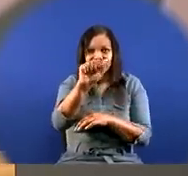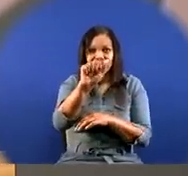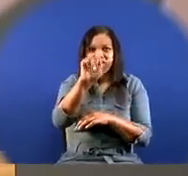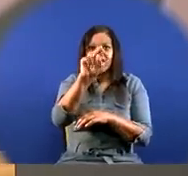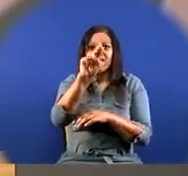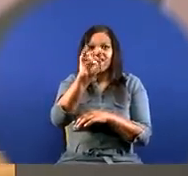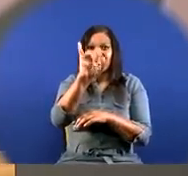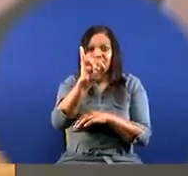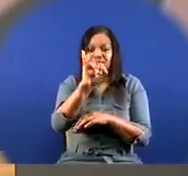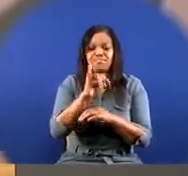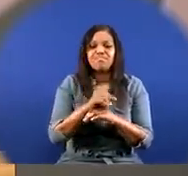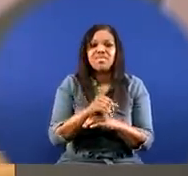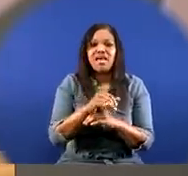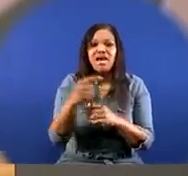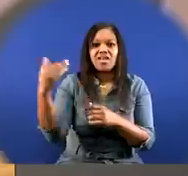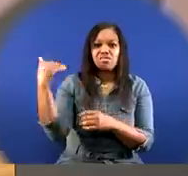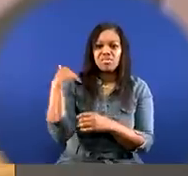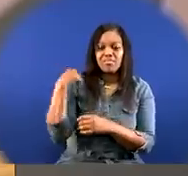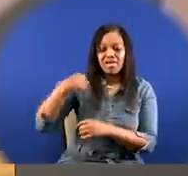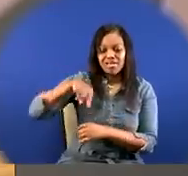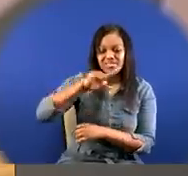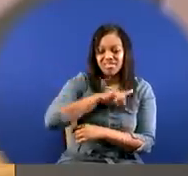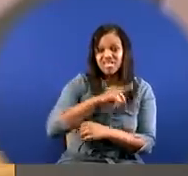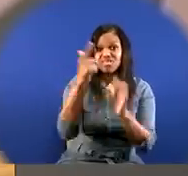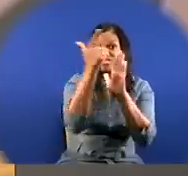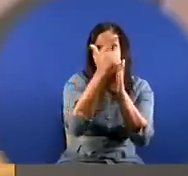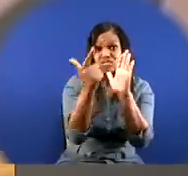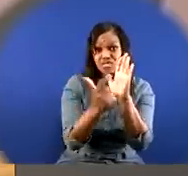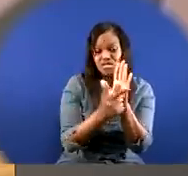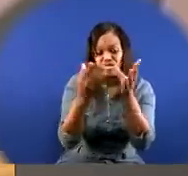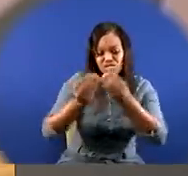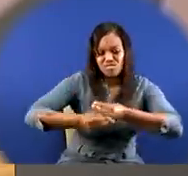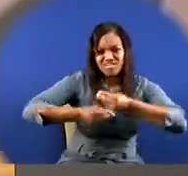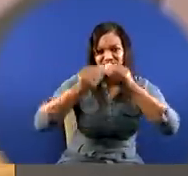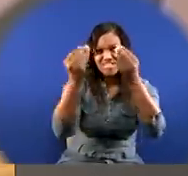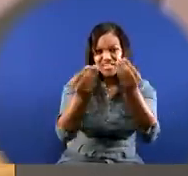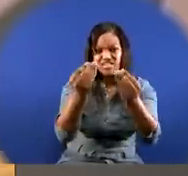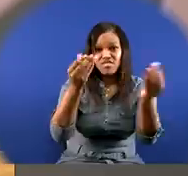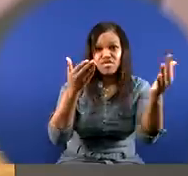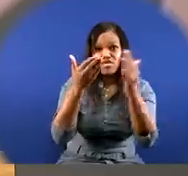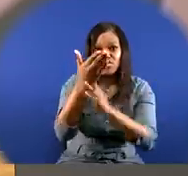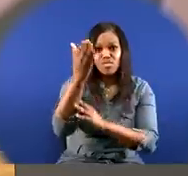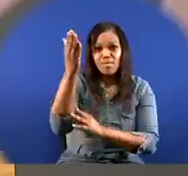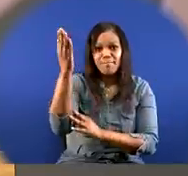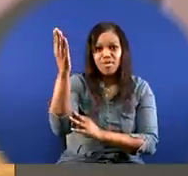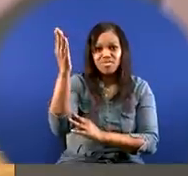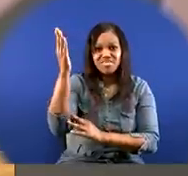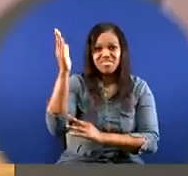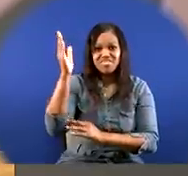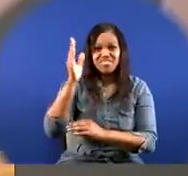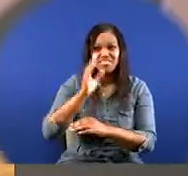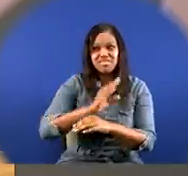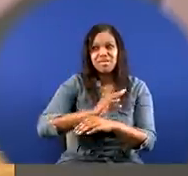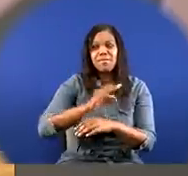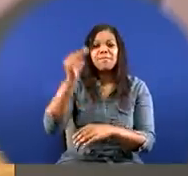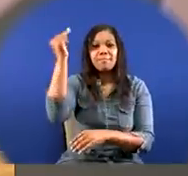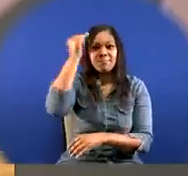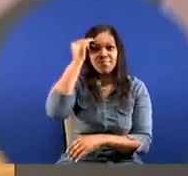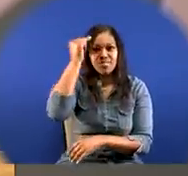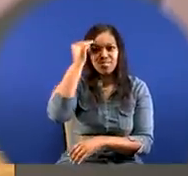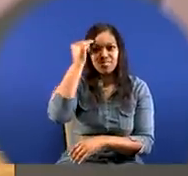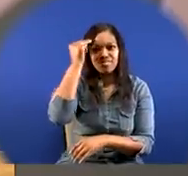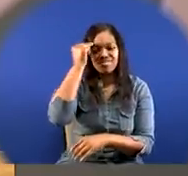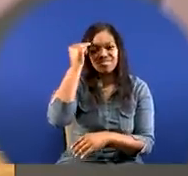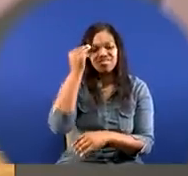and reminds us that although the law was given through Moses, grace and